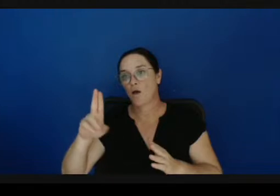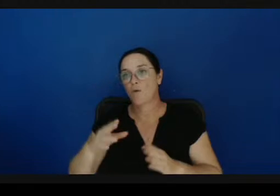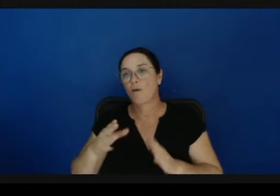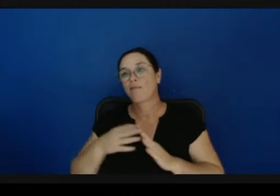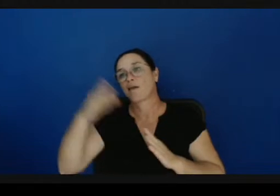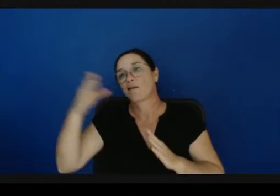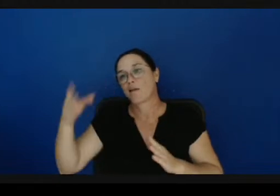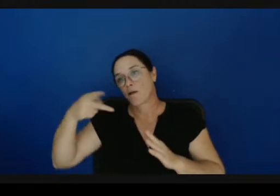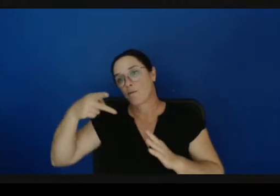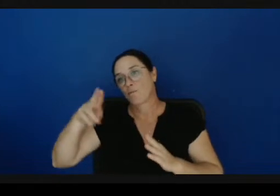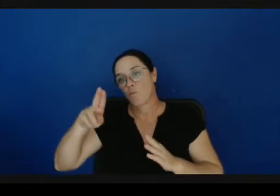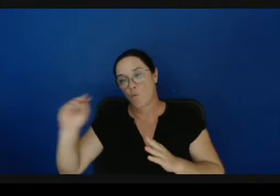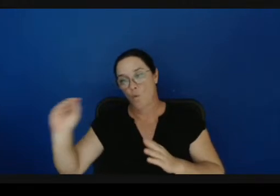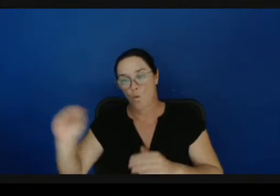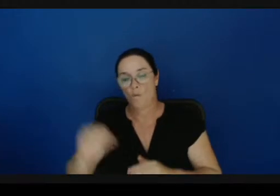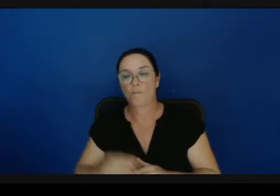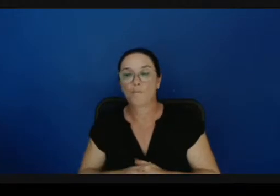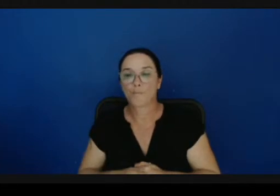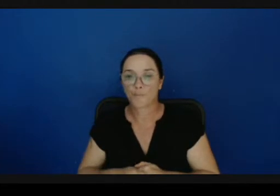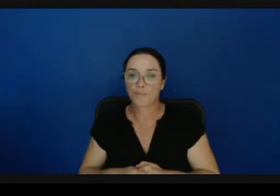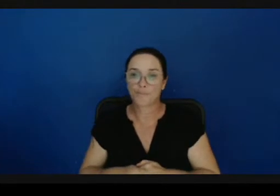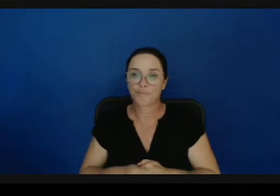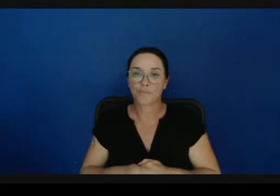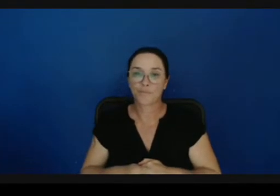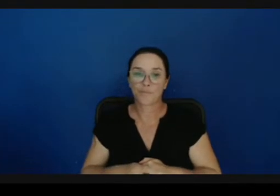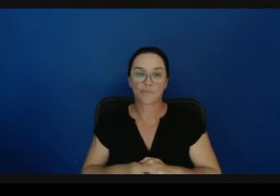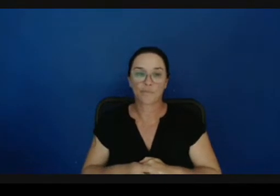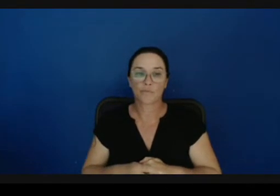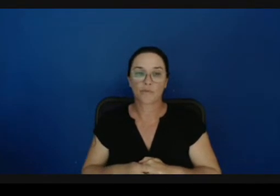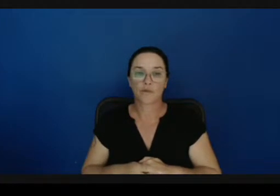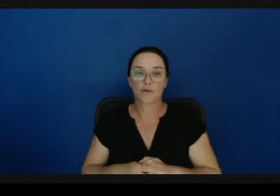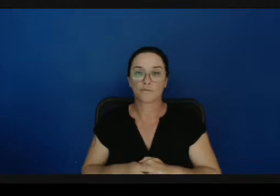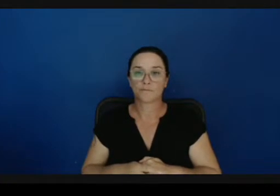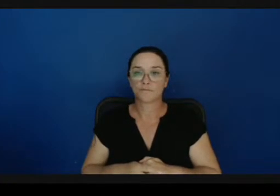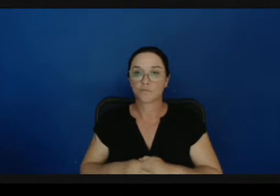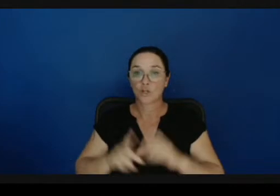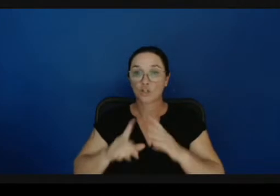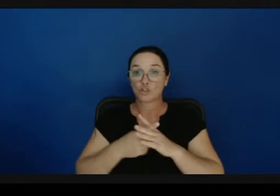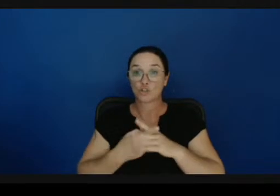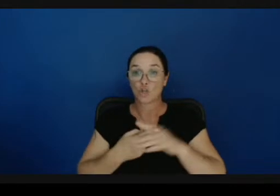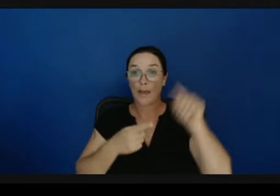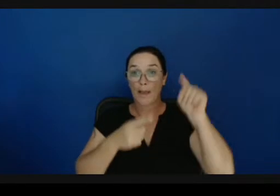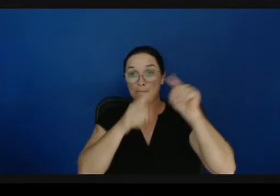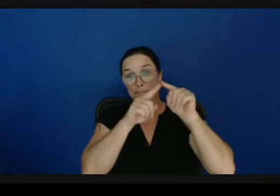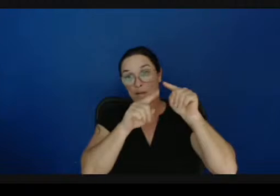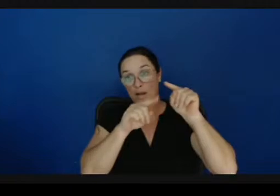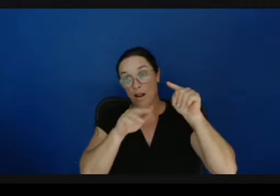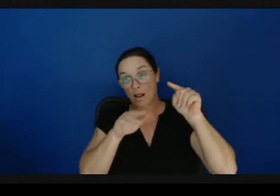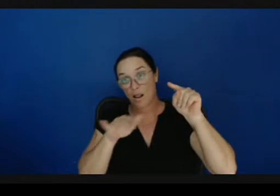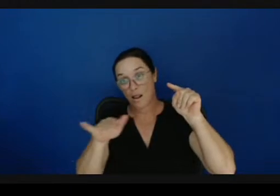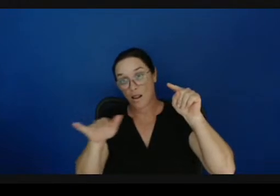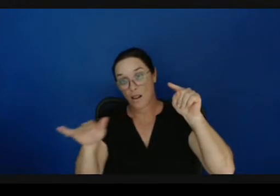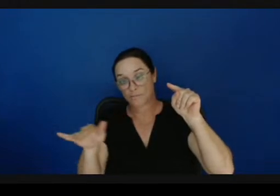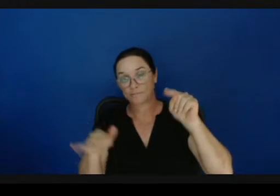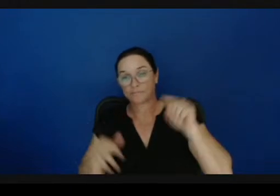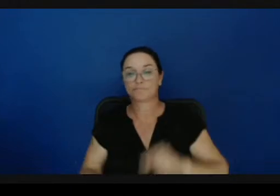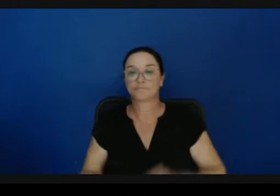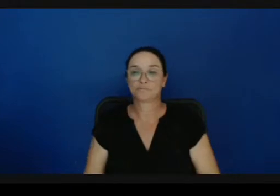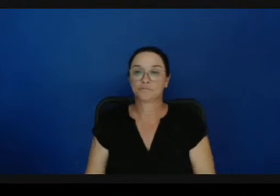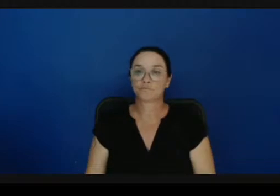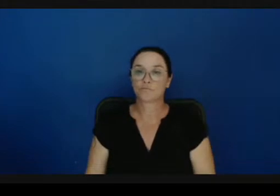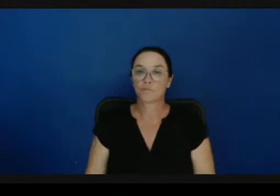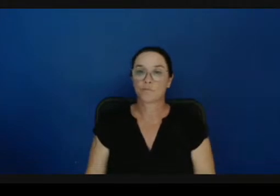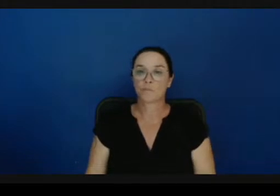show you guys here coming up. So from starting at the upper end and working our way down at Puhimau, here is